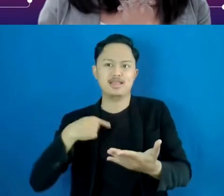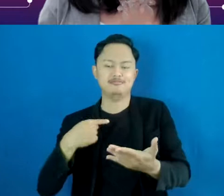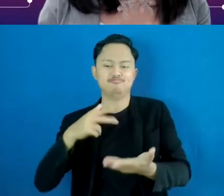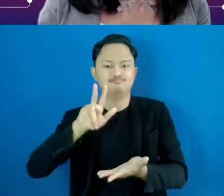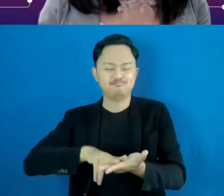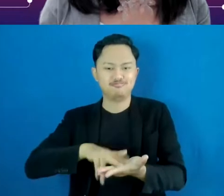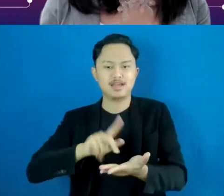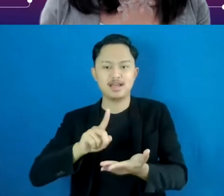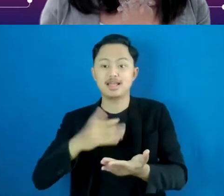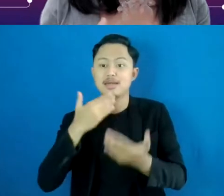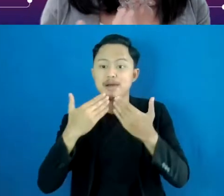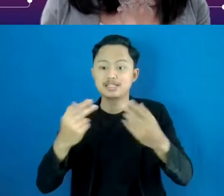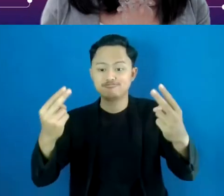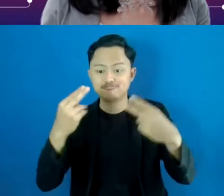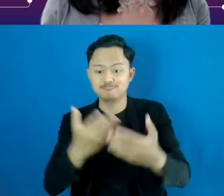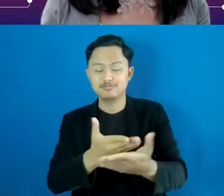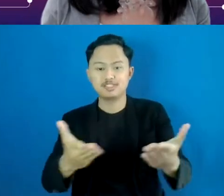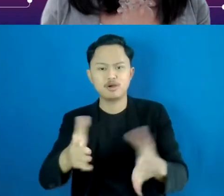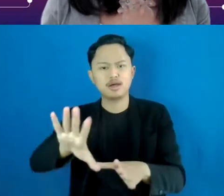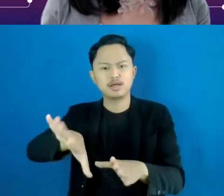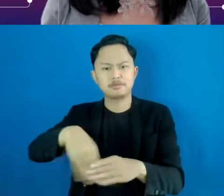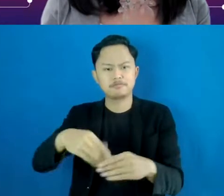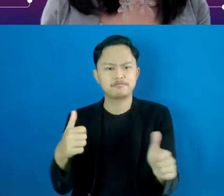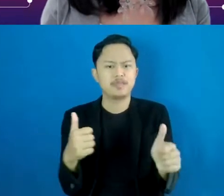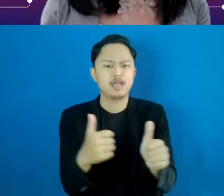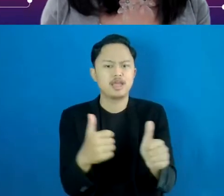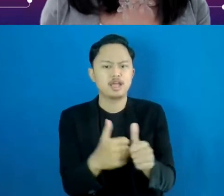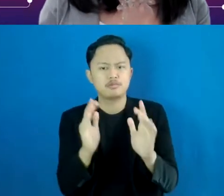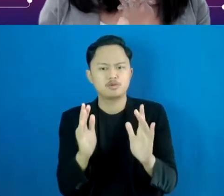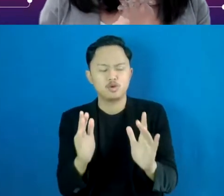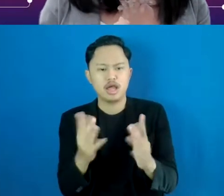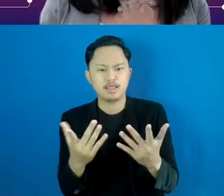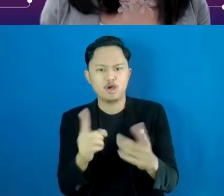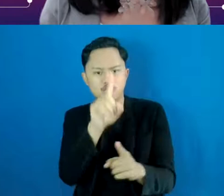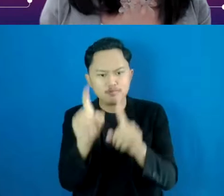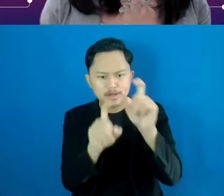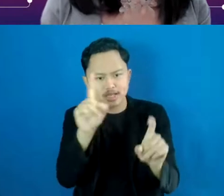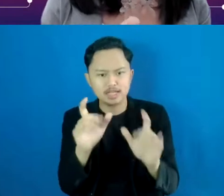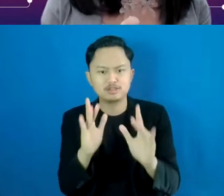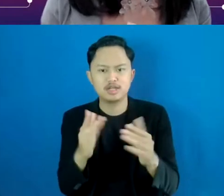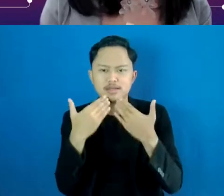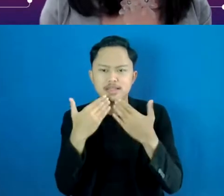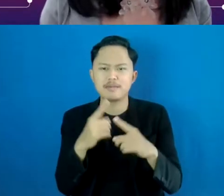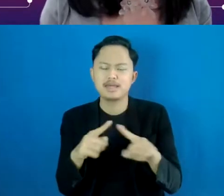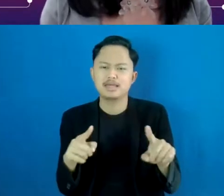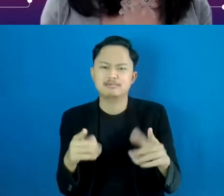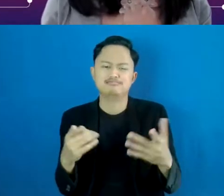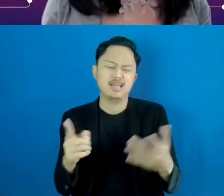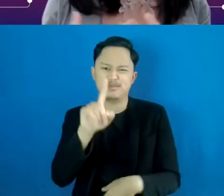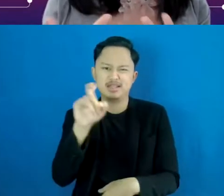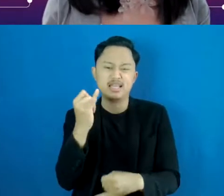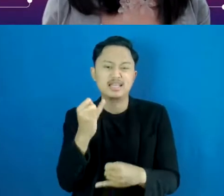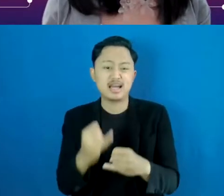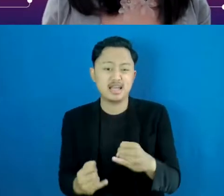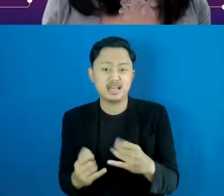to all the participants who have actively participated and proposed your question. But unfortunately, that was the last question that we